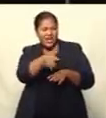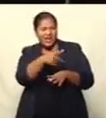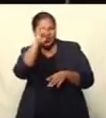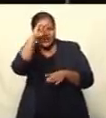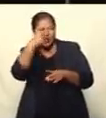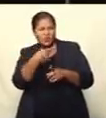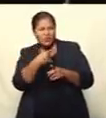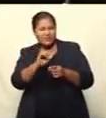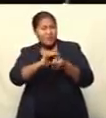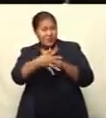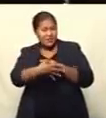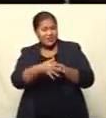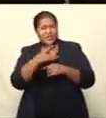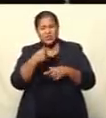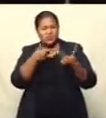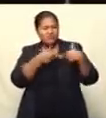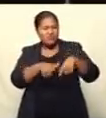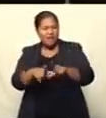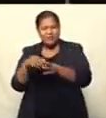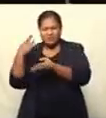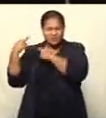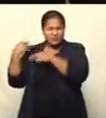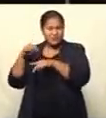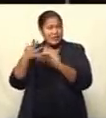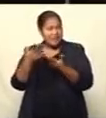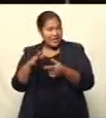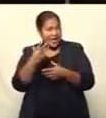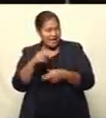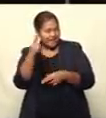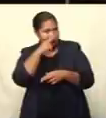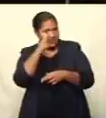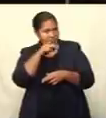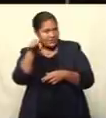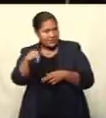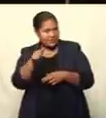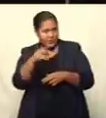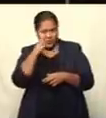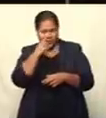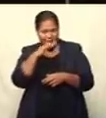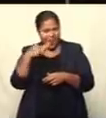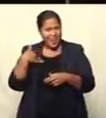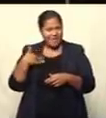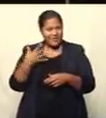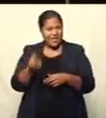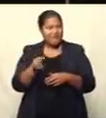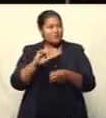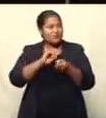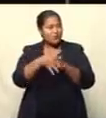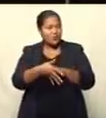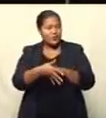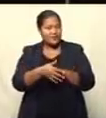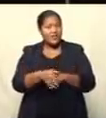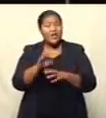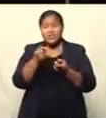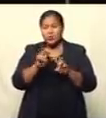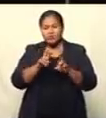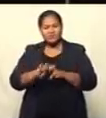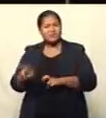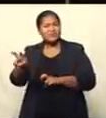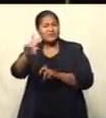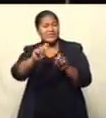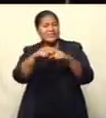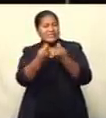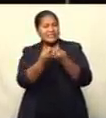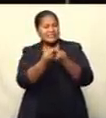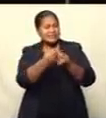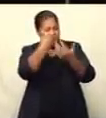and travel histories that may have put residents in the path of Fijians living with COVID-19. Mobile teams visited the area today to